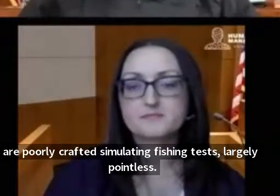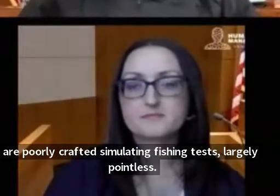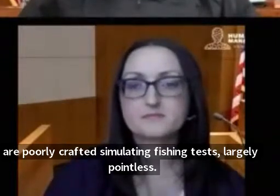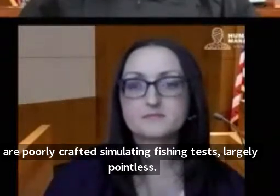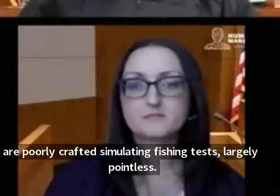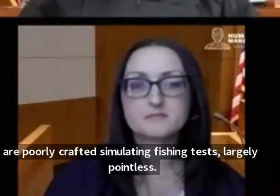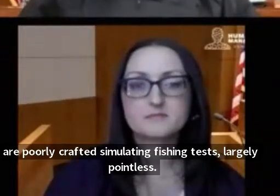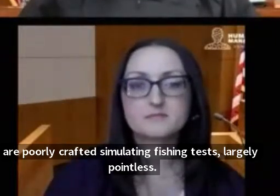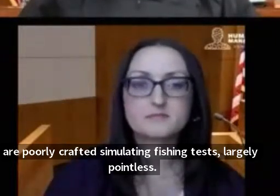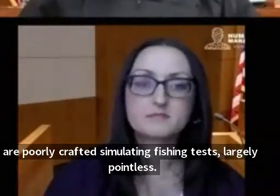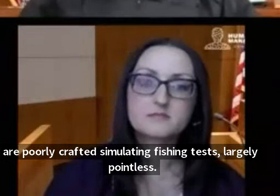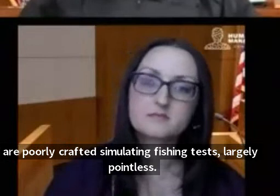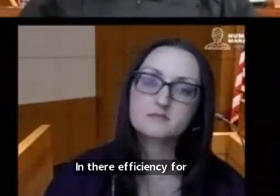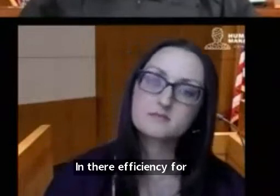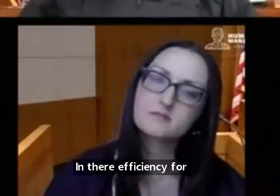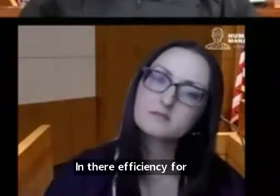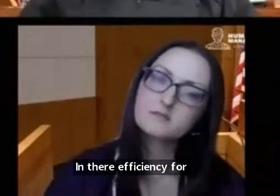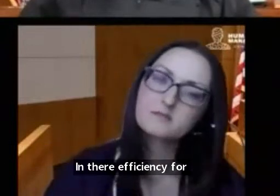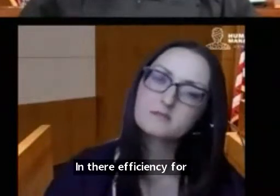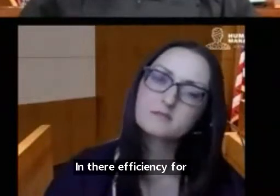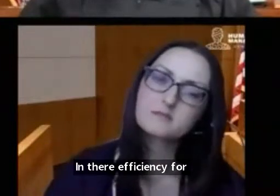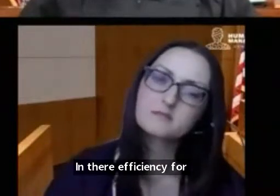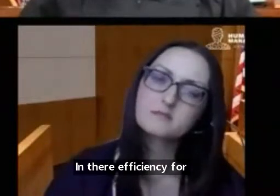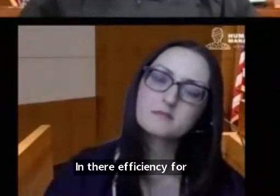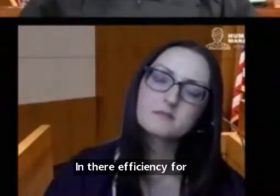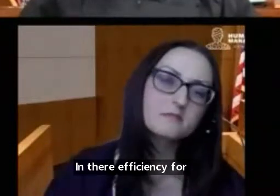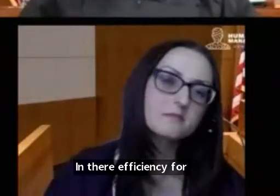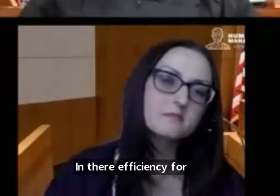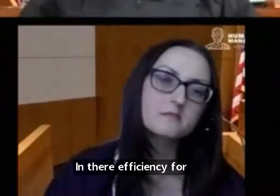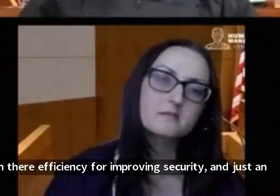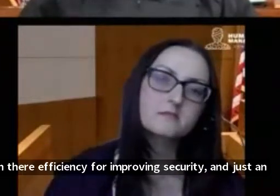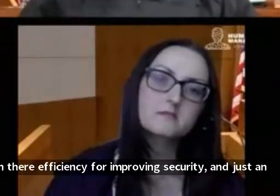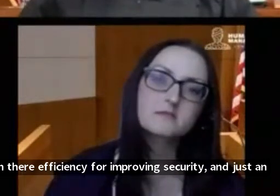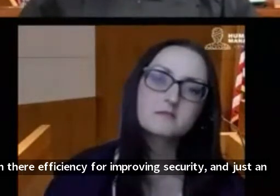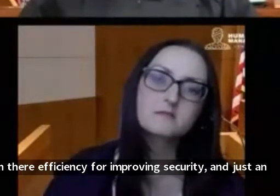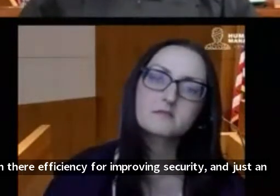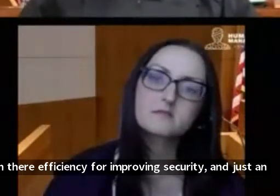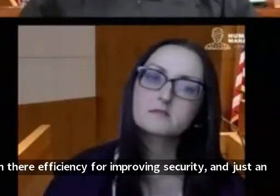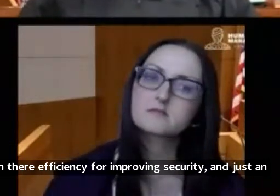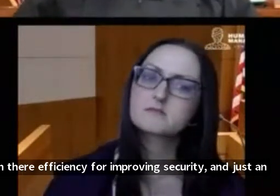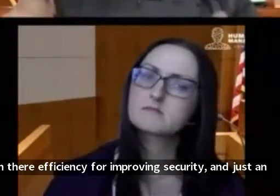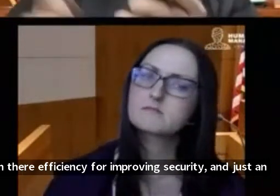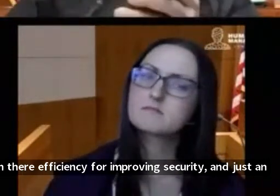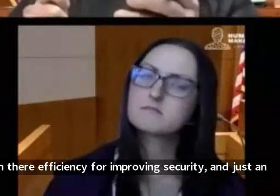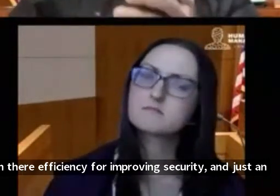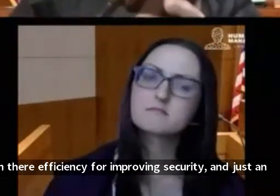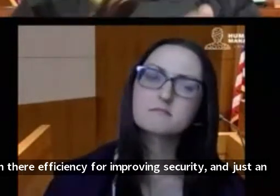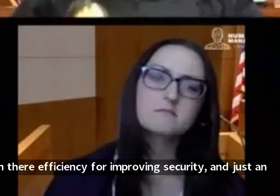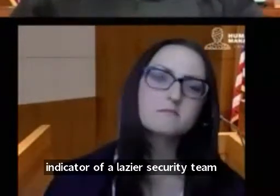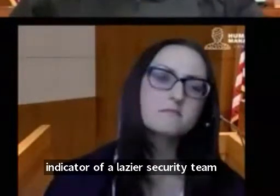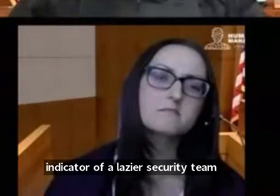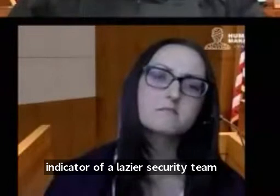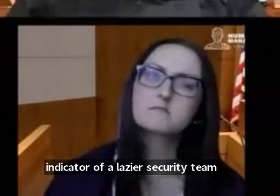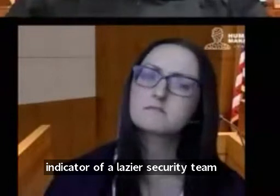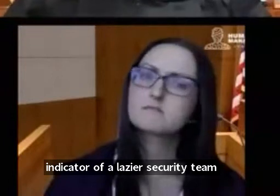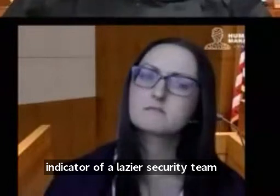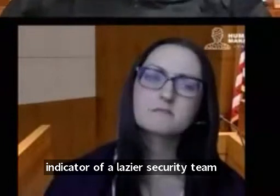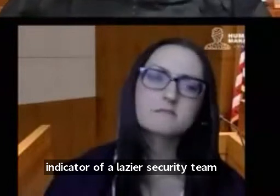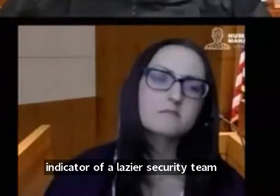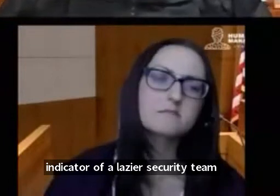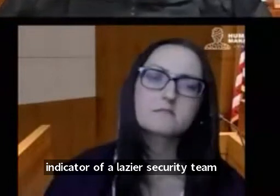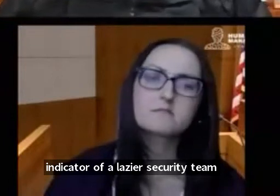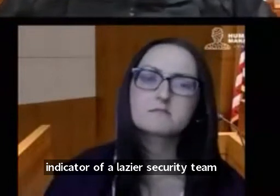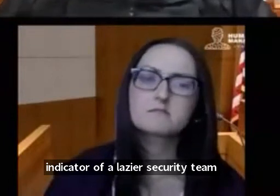for improving security and just an indicator of a lazier security team or approach objection